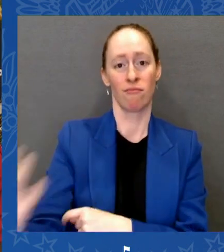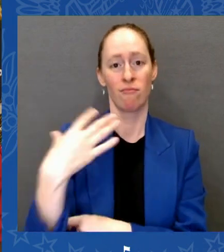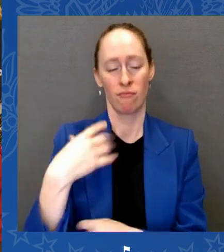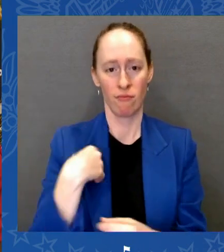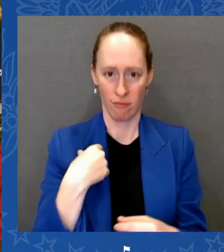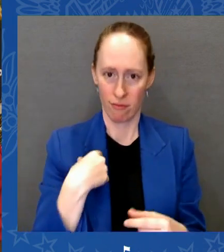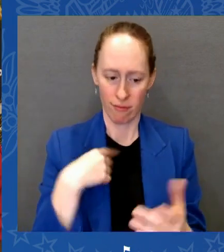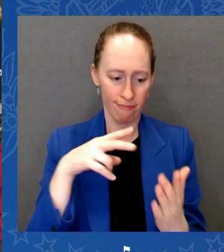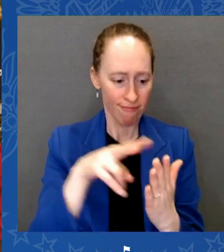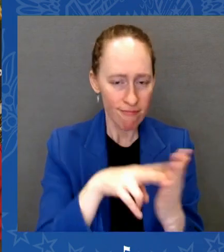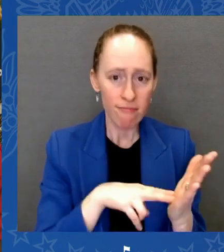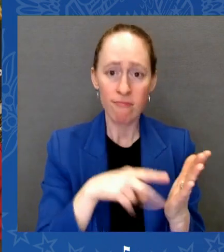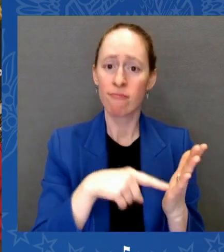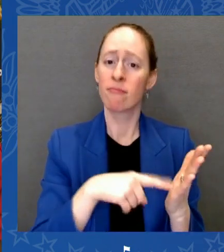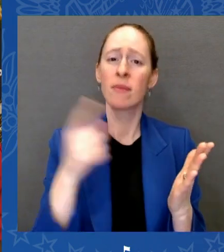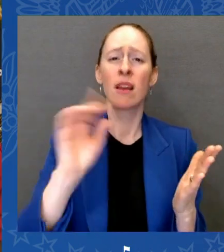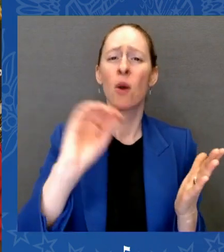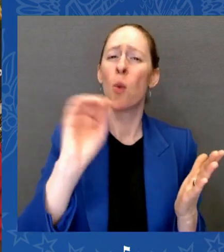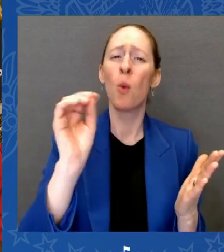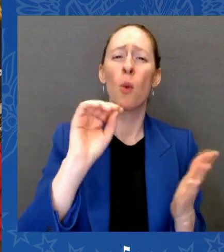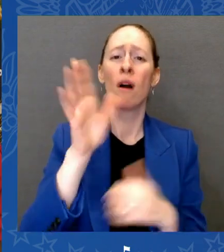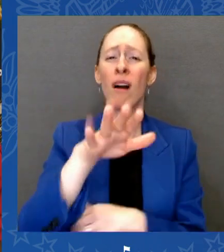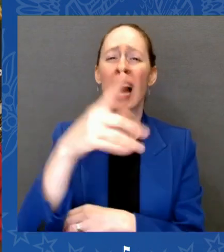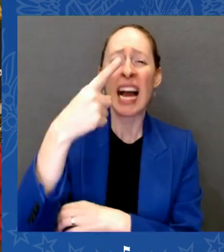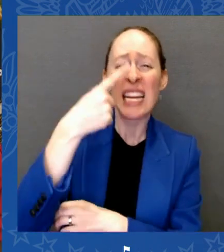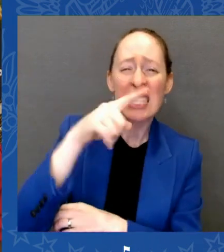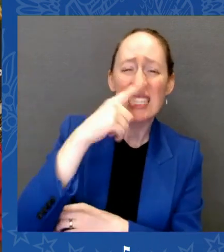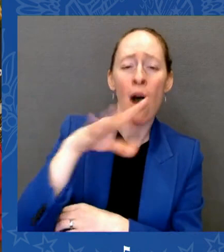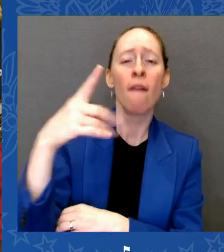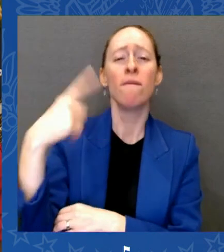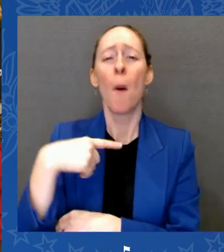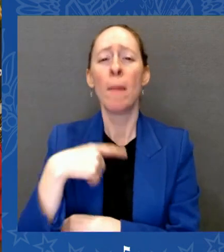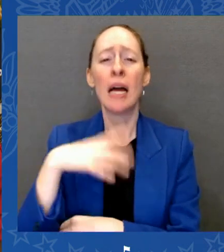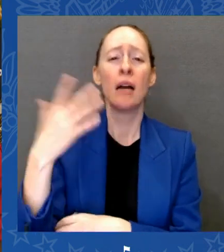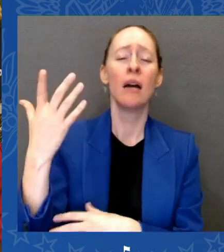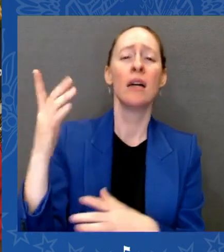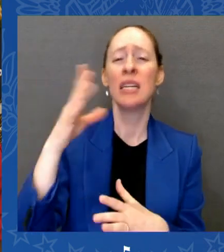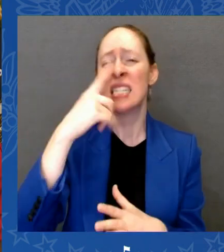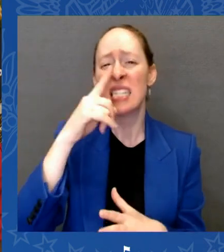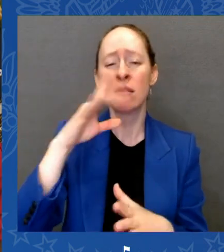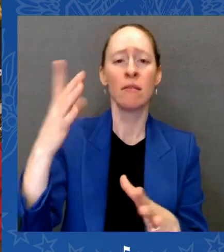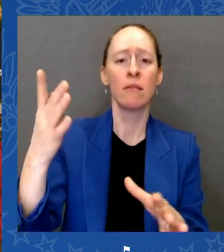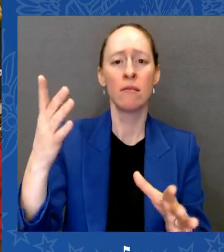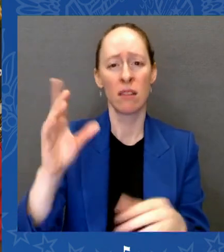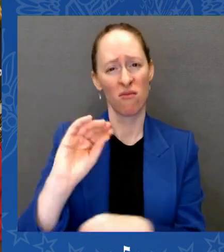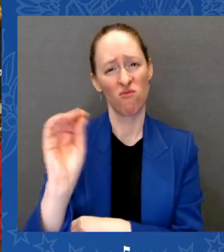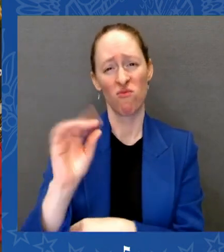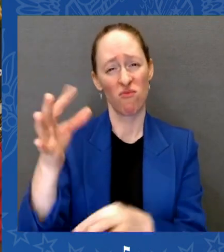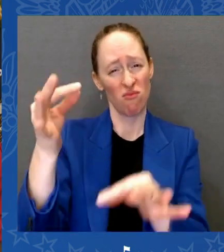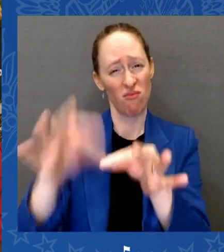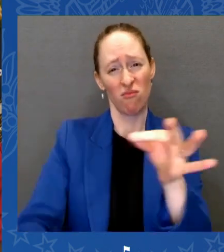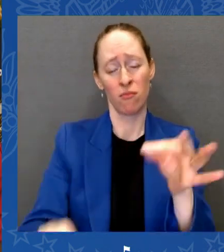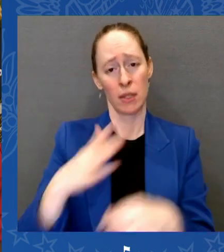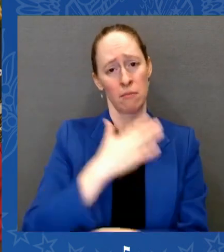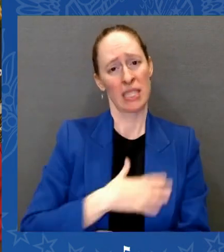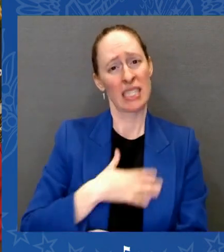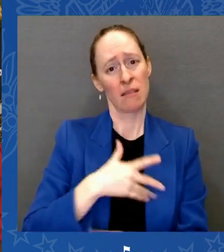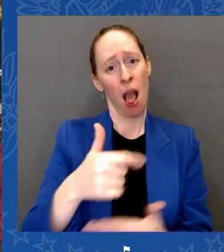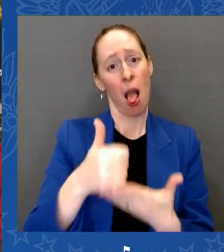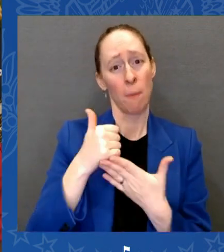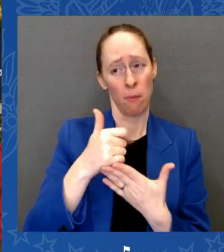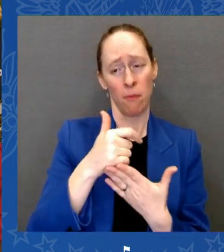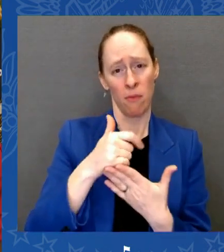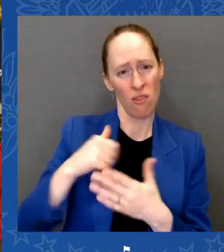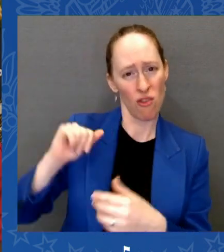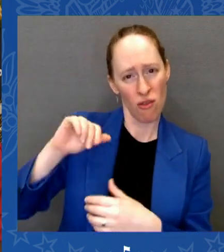and the other American detainees. Please do all you can to bring us home." We never forgot about Brittany. We've not forgotten